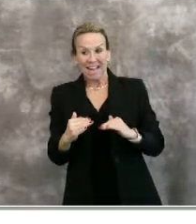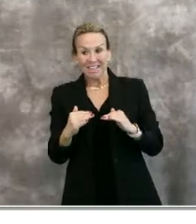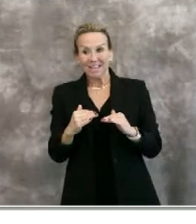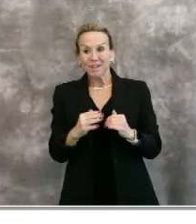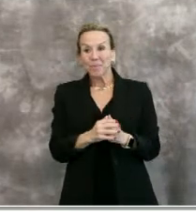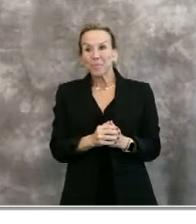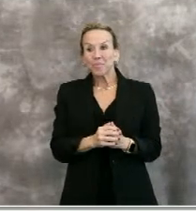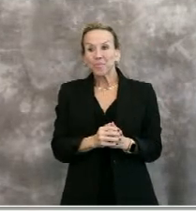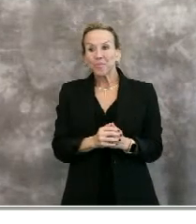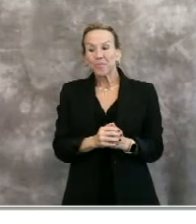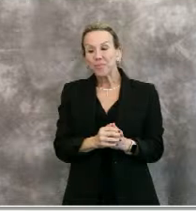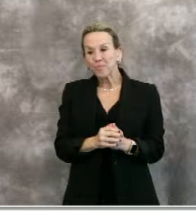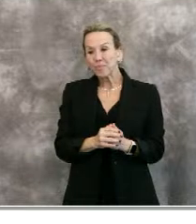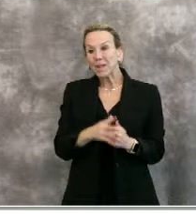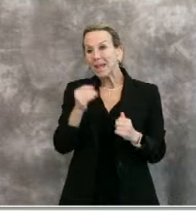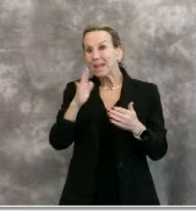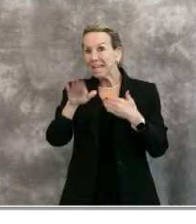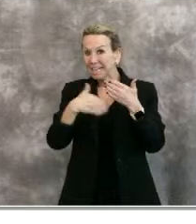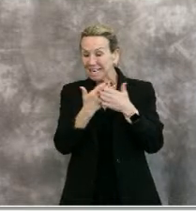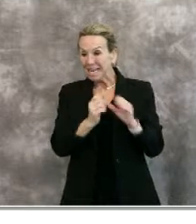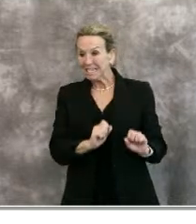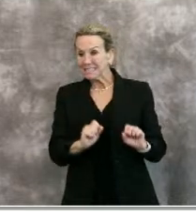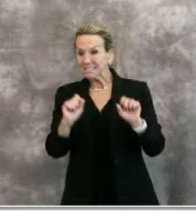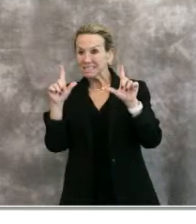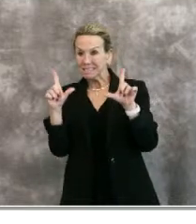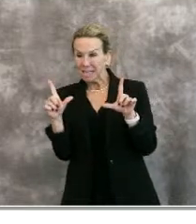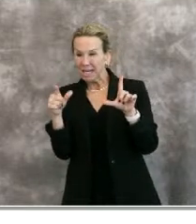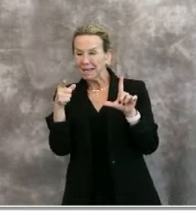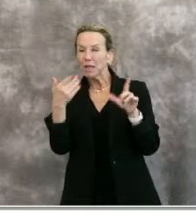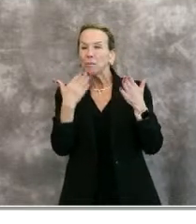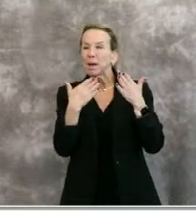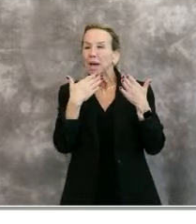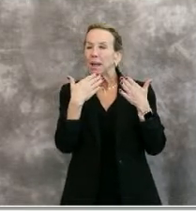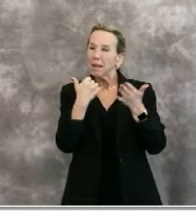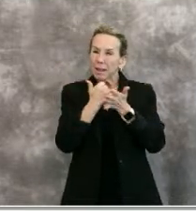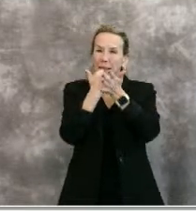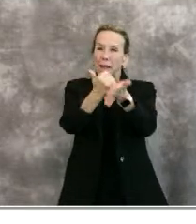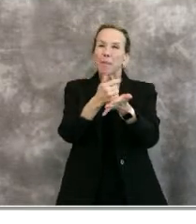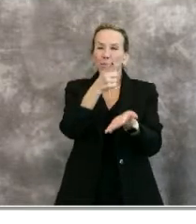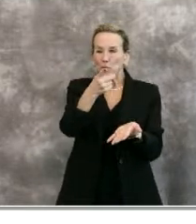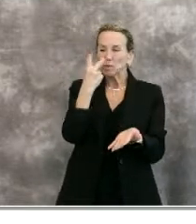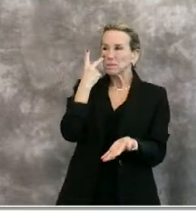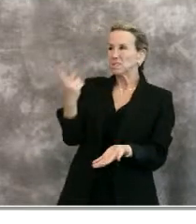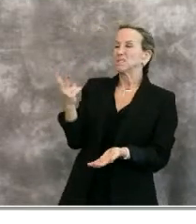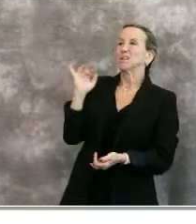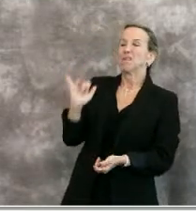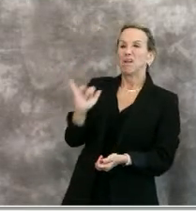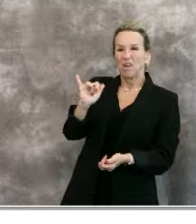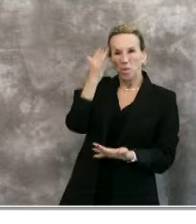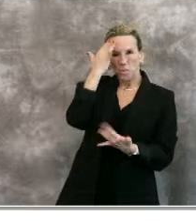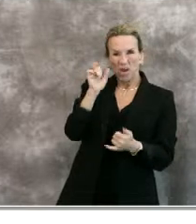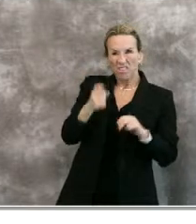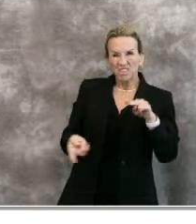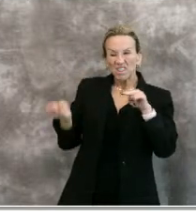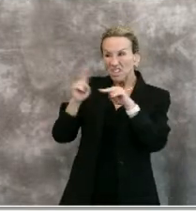this may support or give some credence to the increase in numbers of cases.